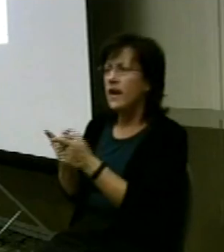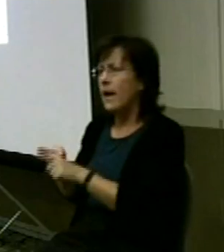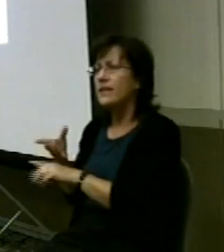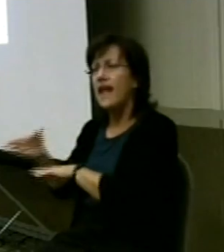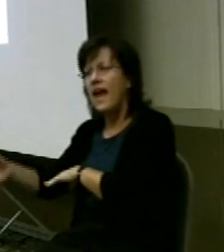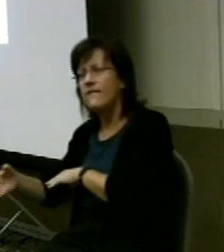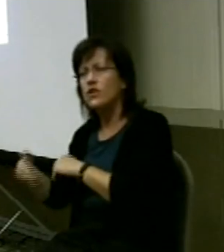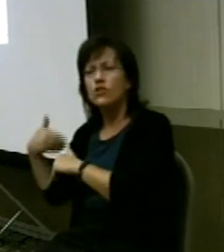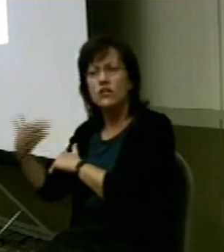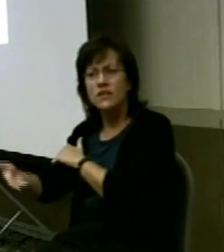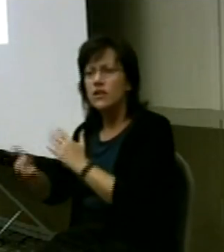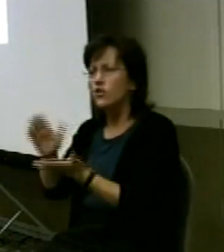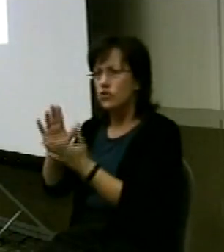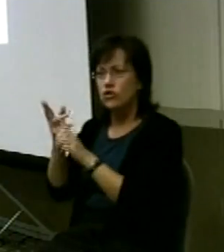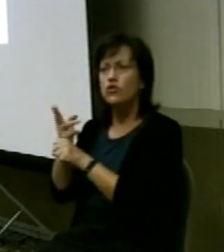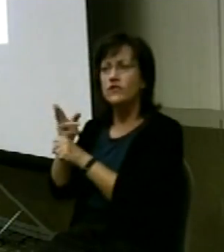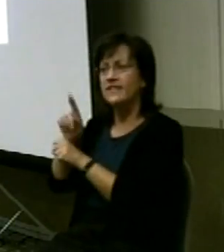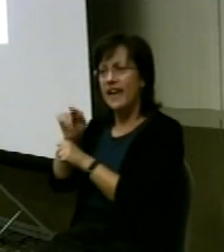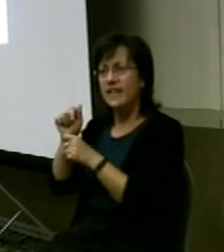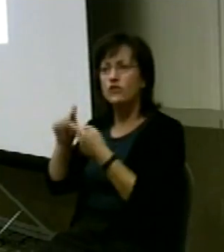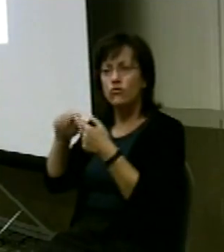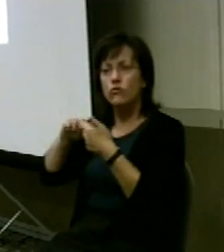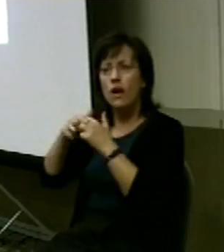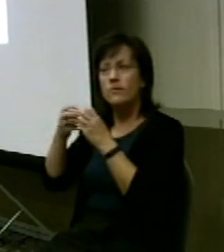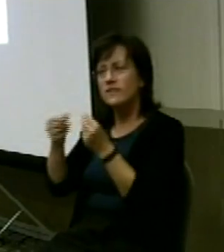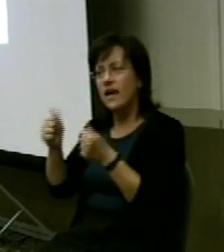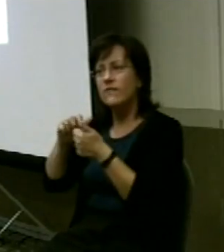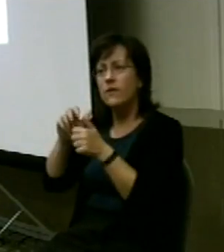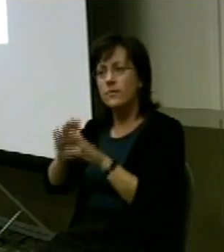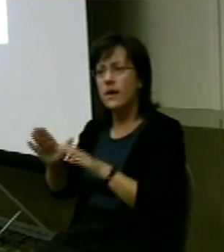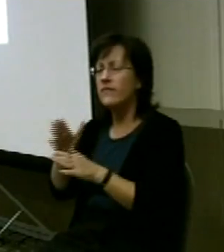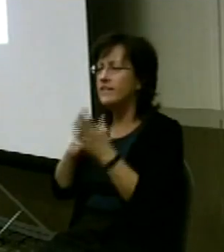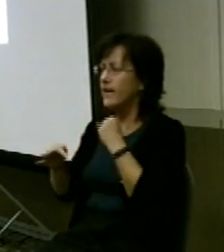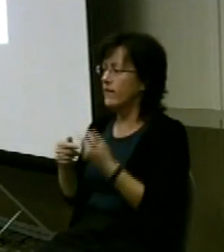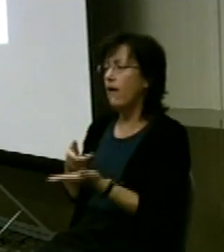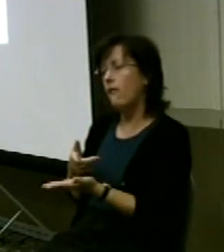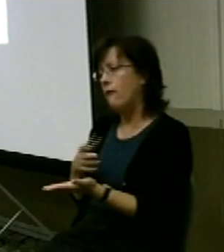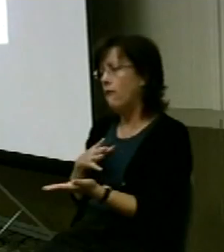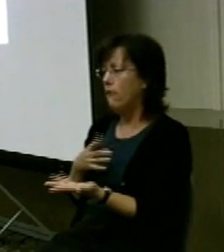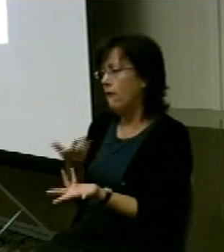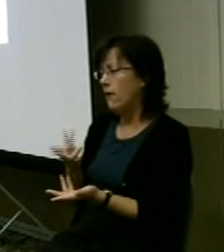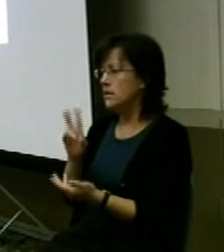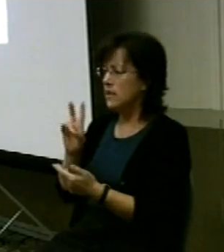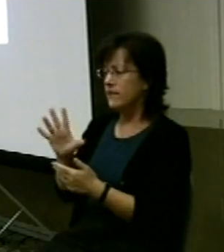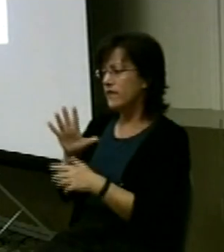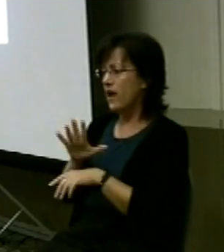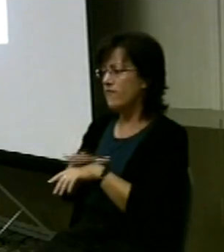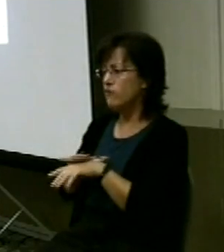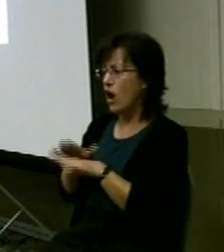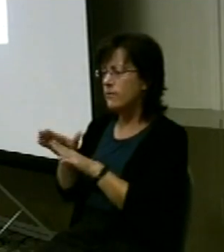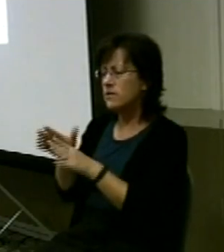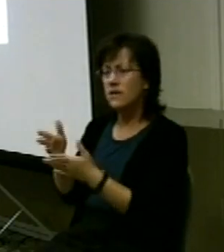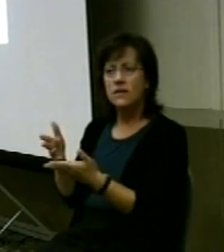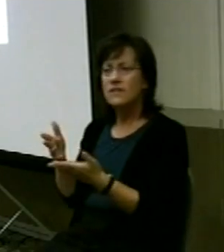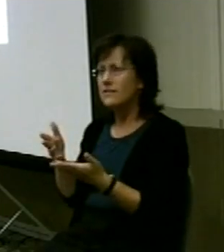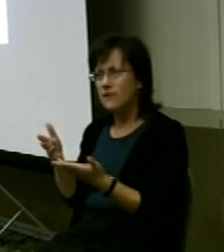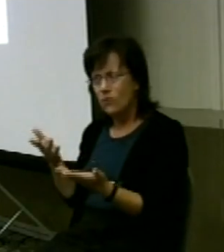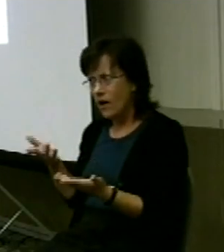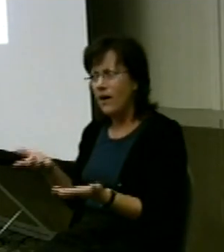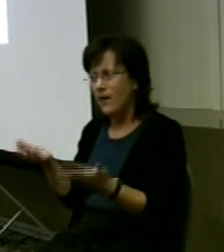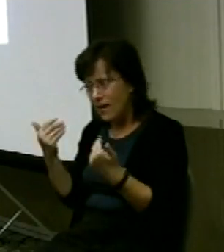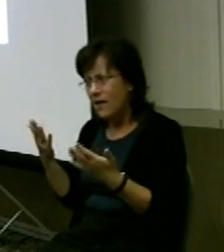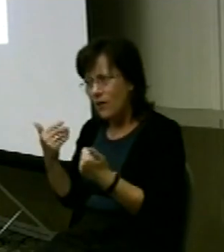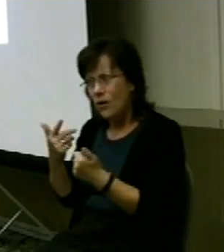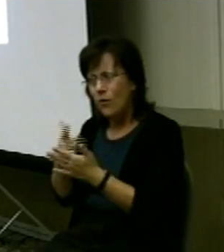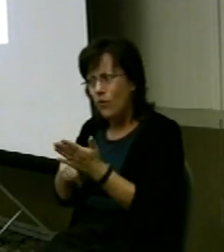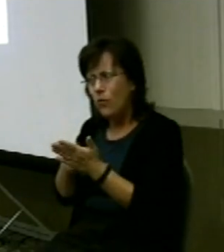really problem solve that behavior instead of, oh, okay, cool, he got 75 prompts. So what? You want to know, so